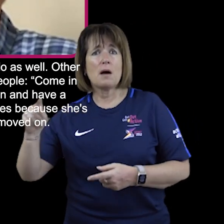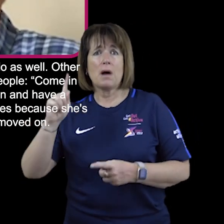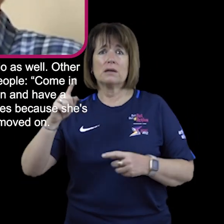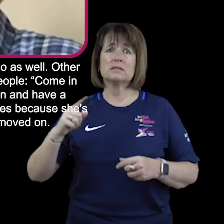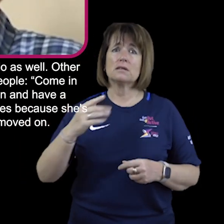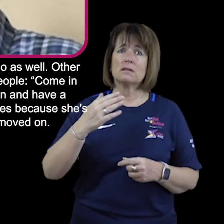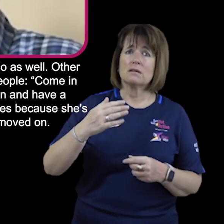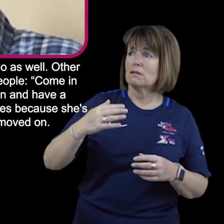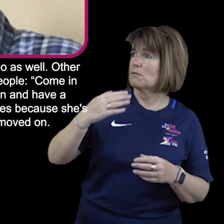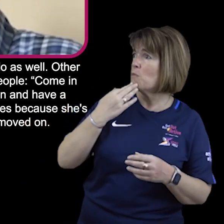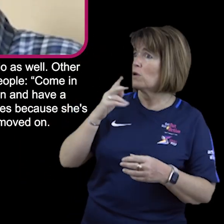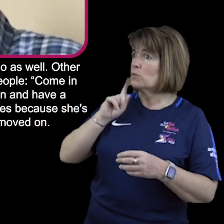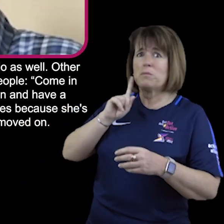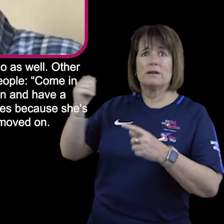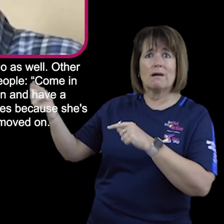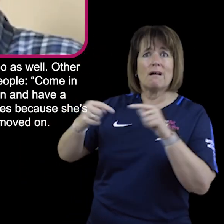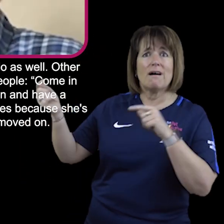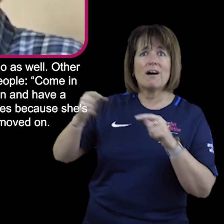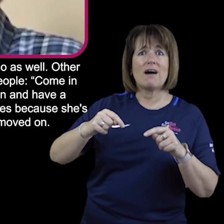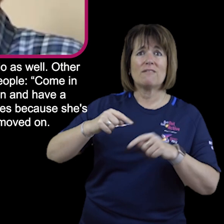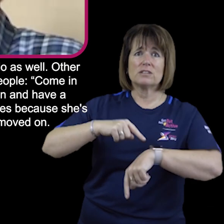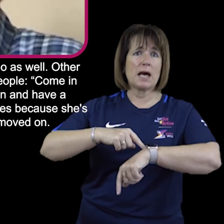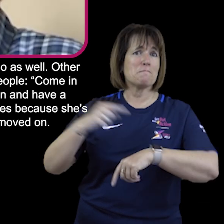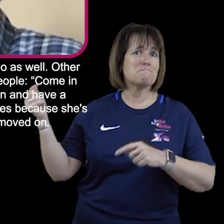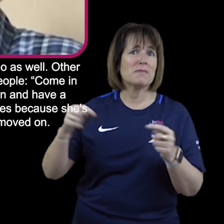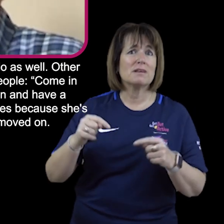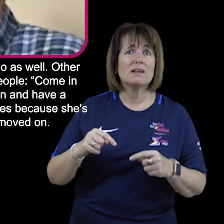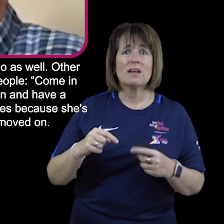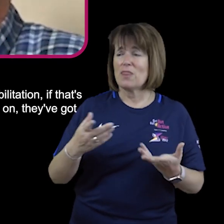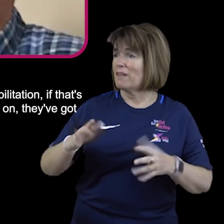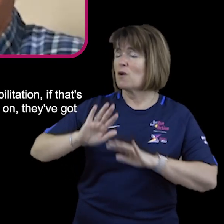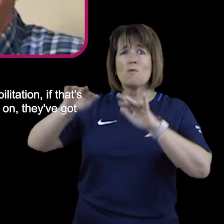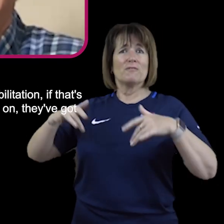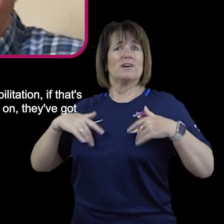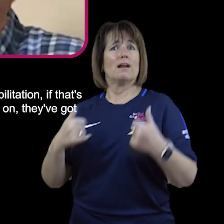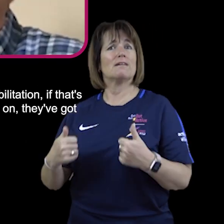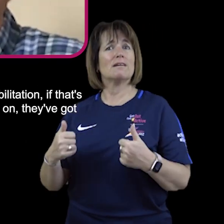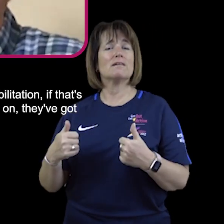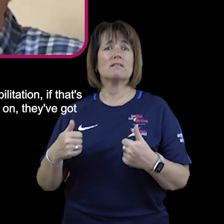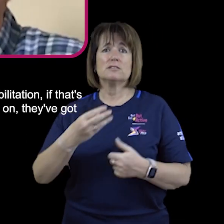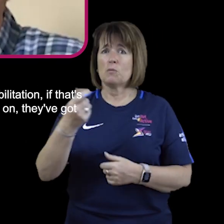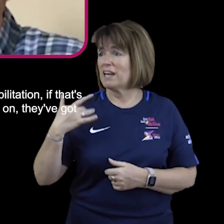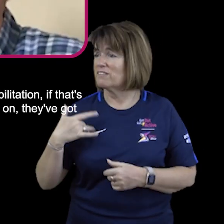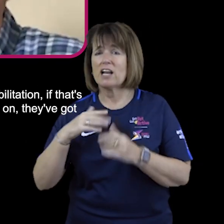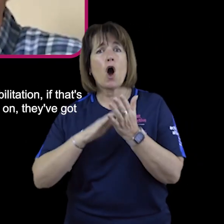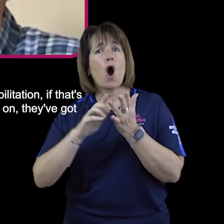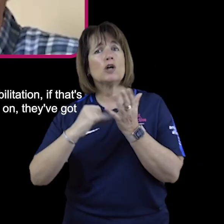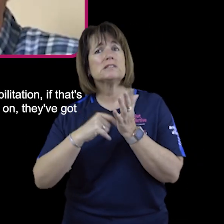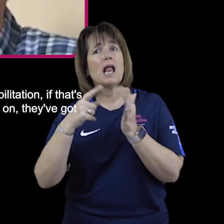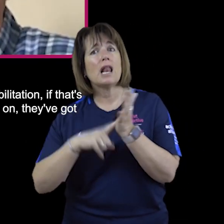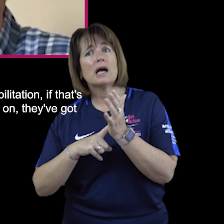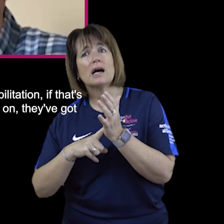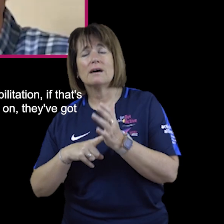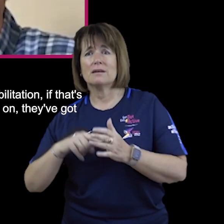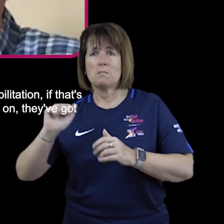There's guys who've come in, spent quite a lot of time there, but now they've moved on. They've taken something from it. You know, they were living